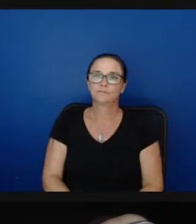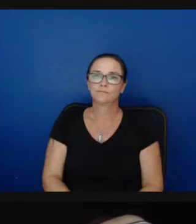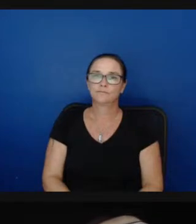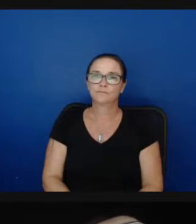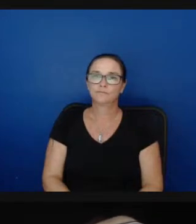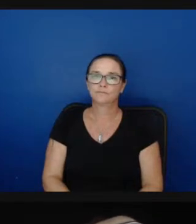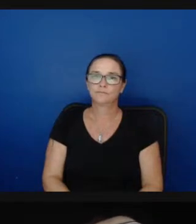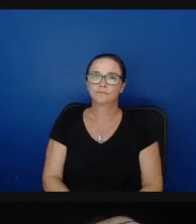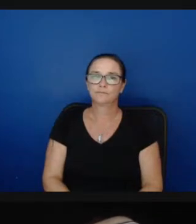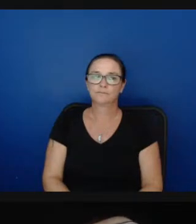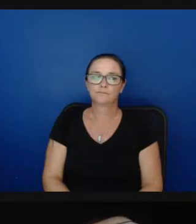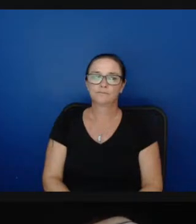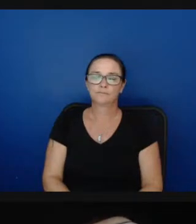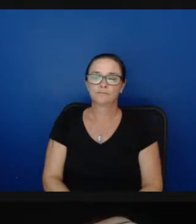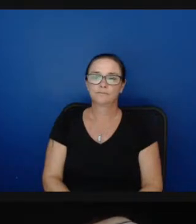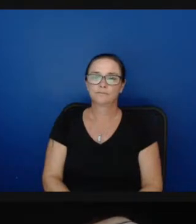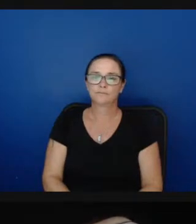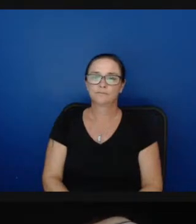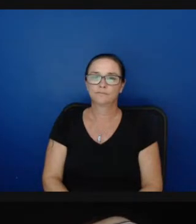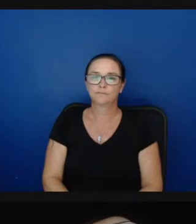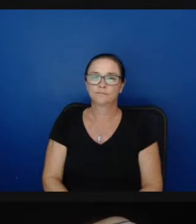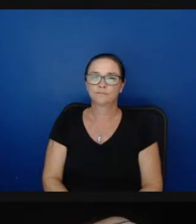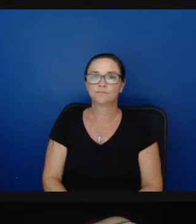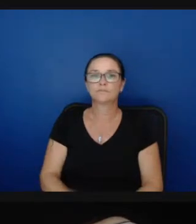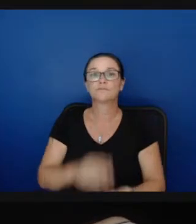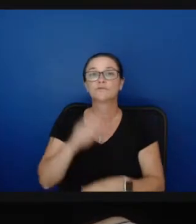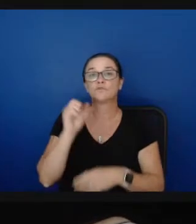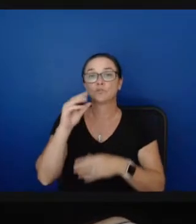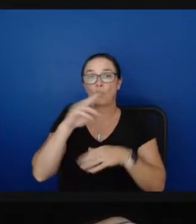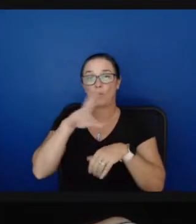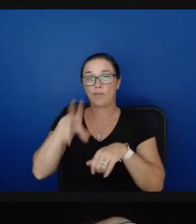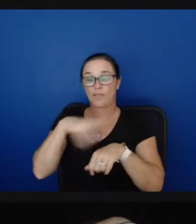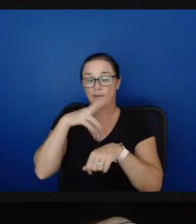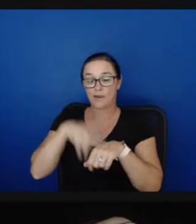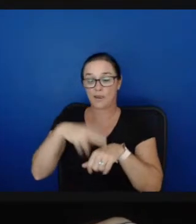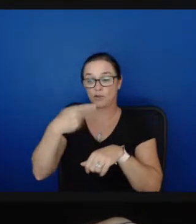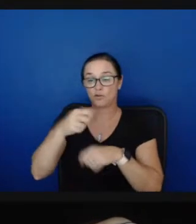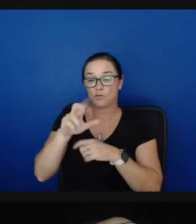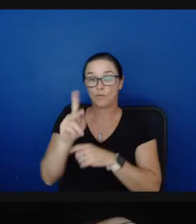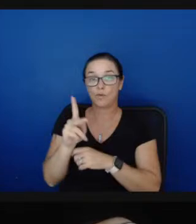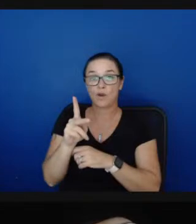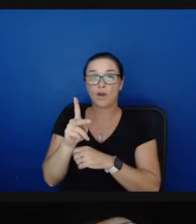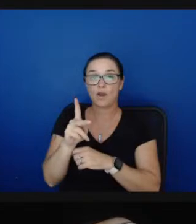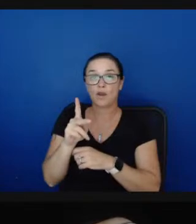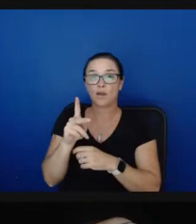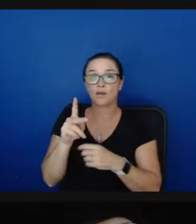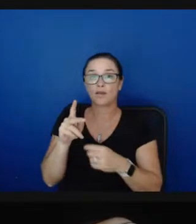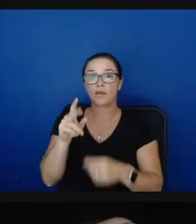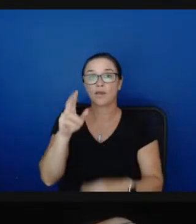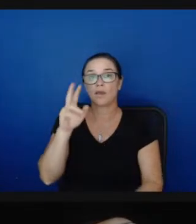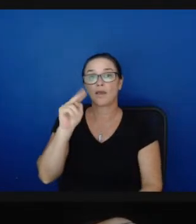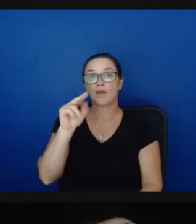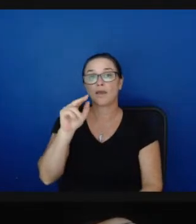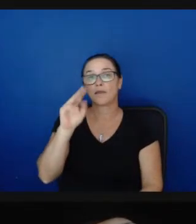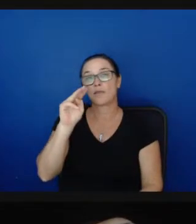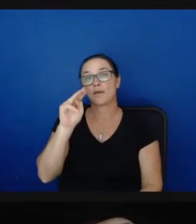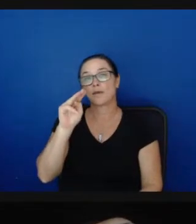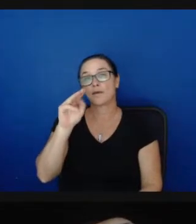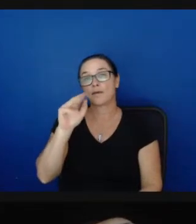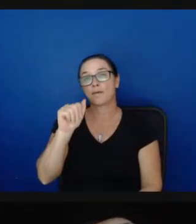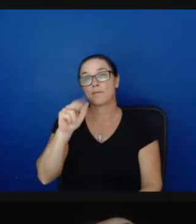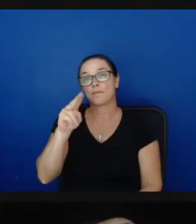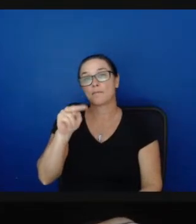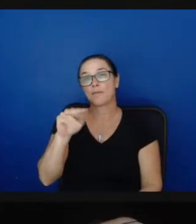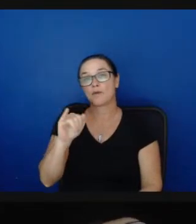It should be noted that in a national park, that Mauna Iki and Kau Desert trails are still closed due to the